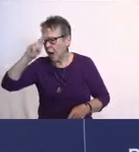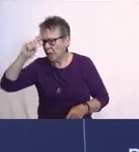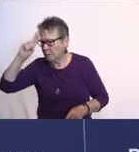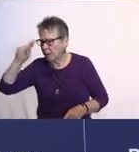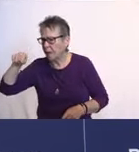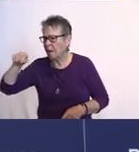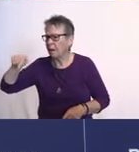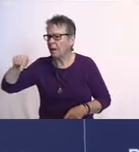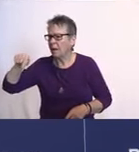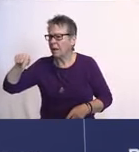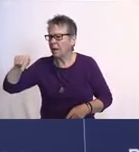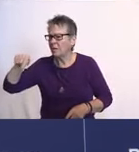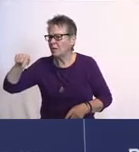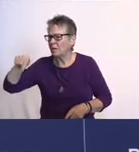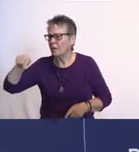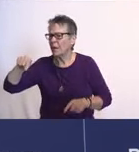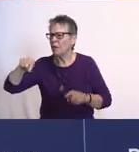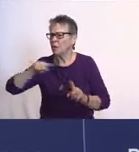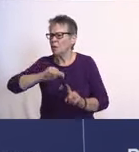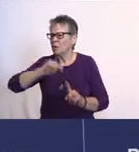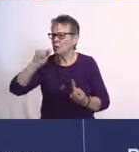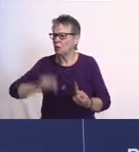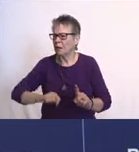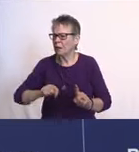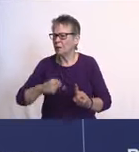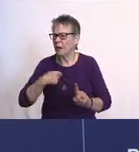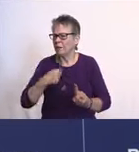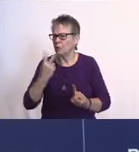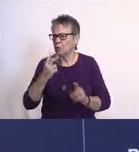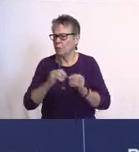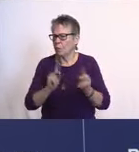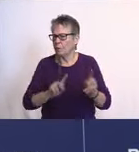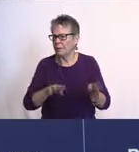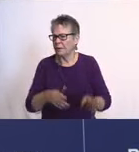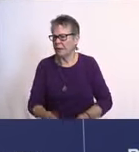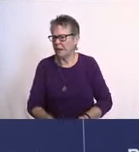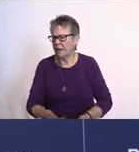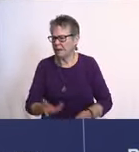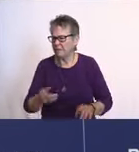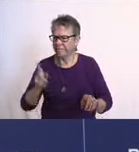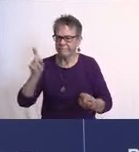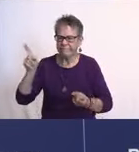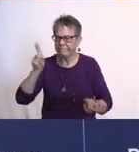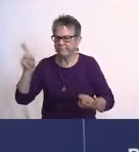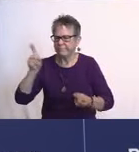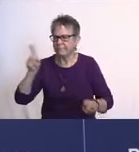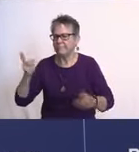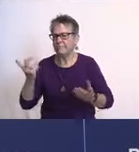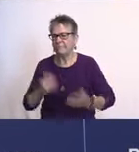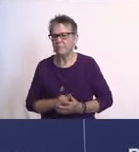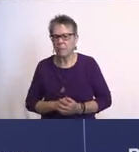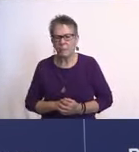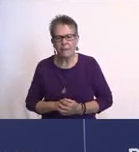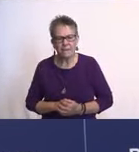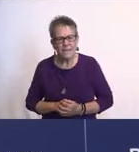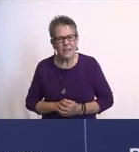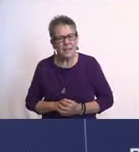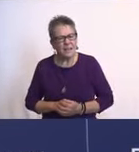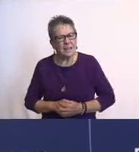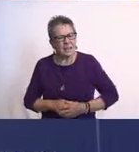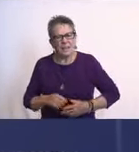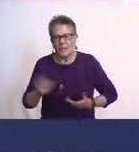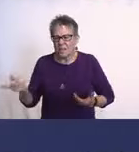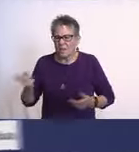daily grind on the COVID front, and then to your point, Pauxitony Phil did not do us any favors this morning,